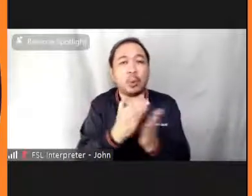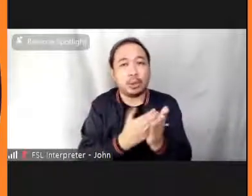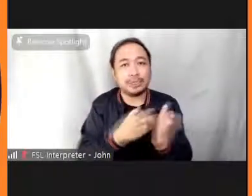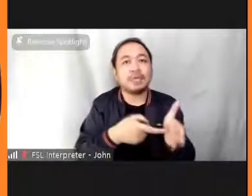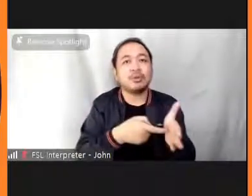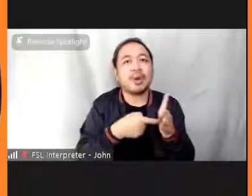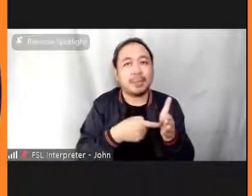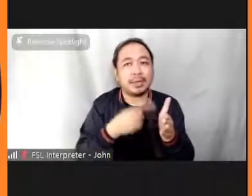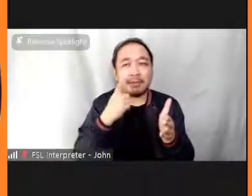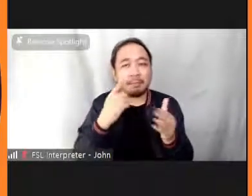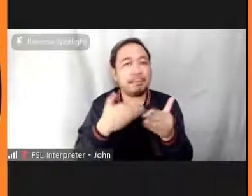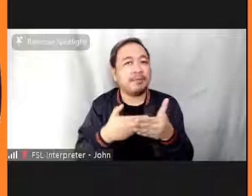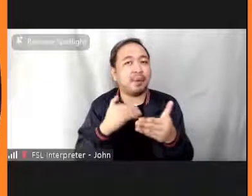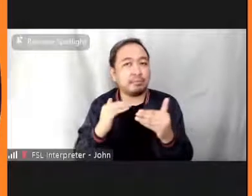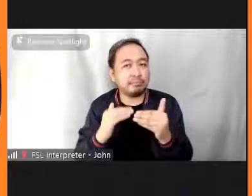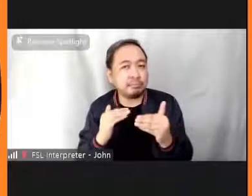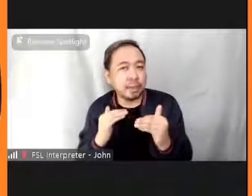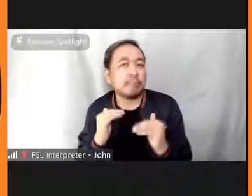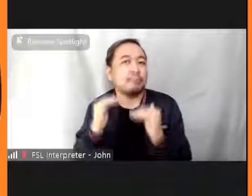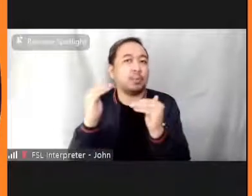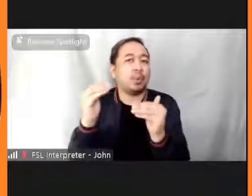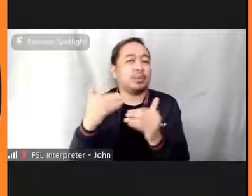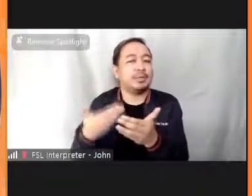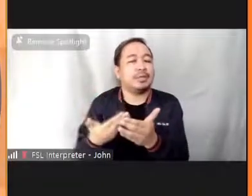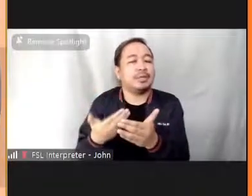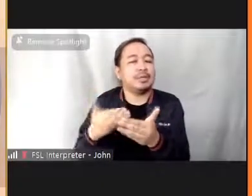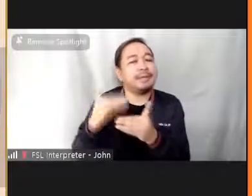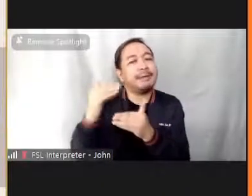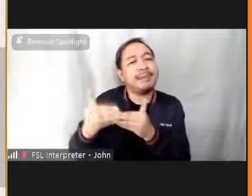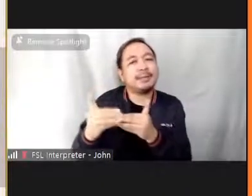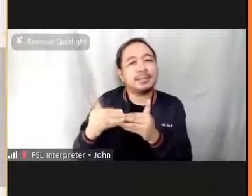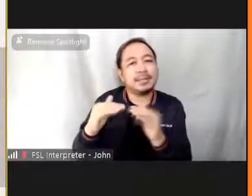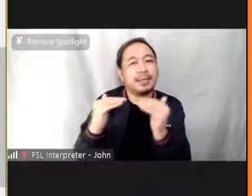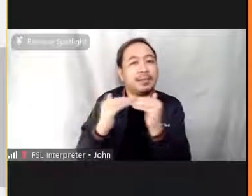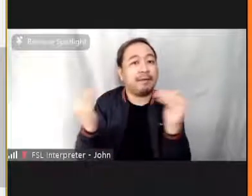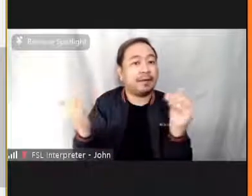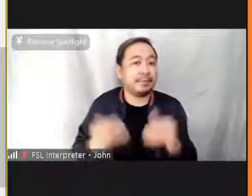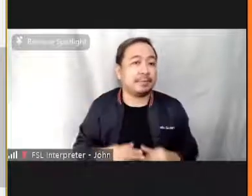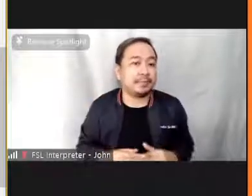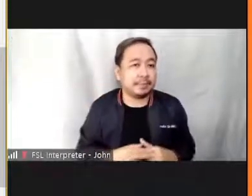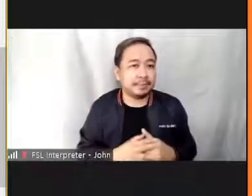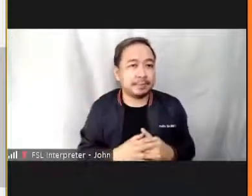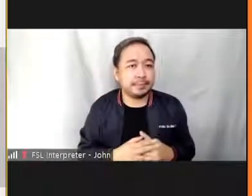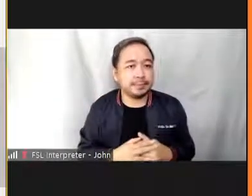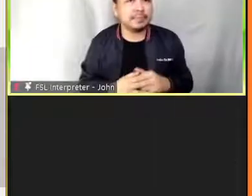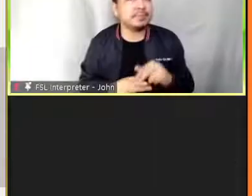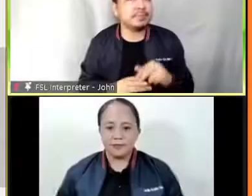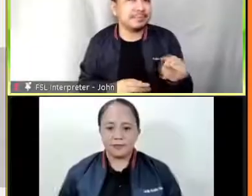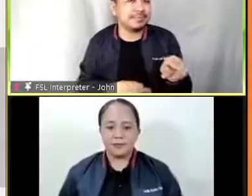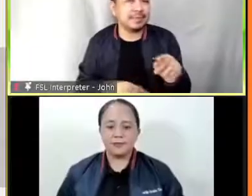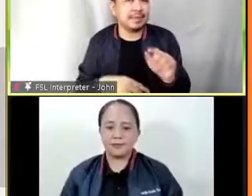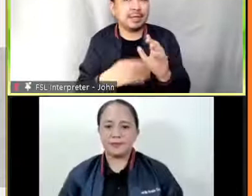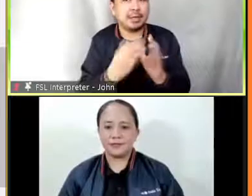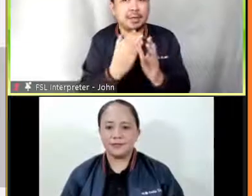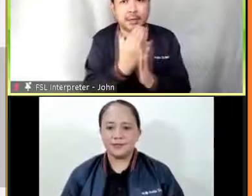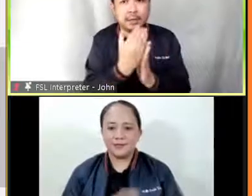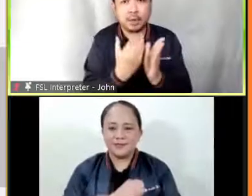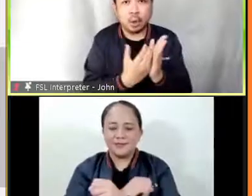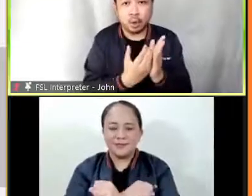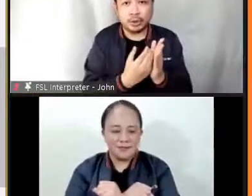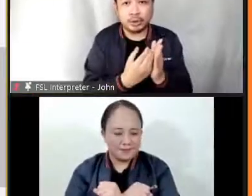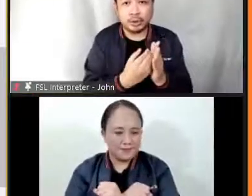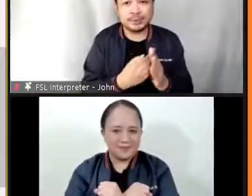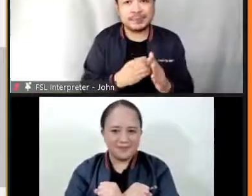training level. A course site has been developed where students